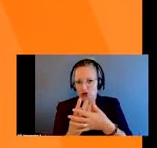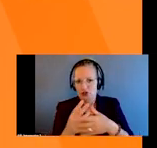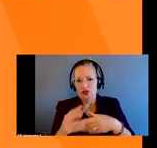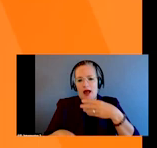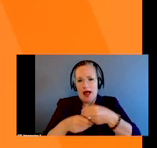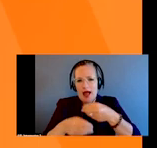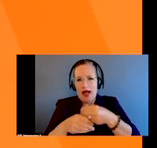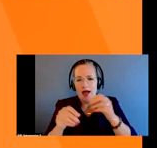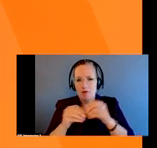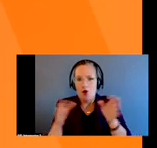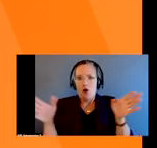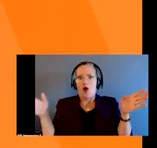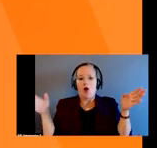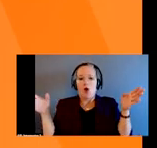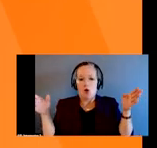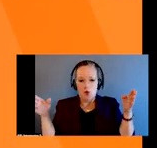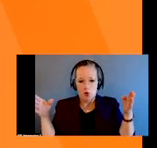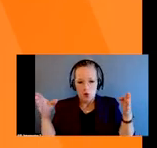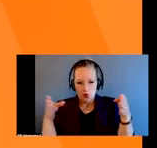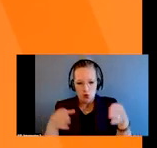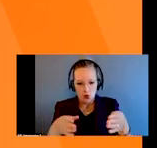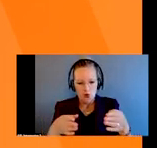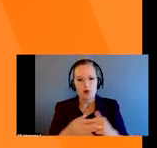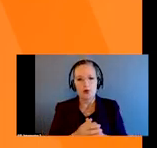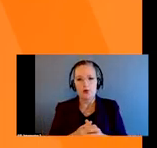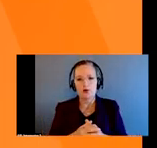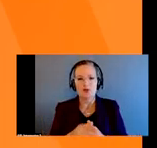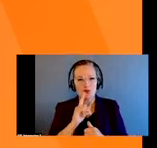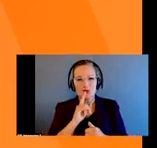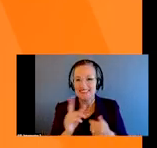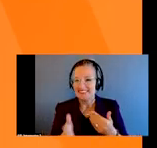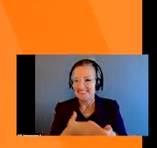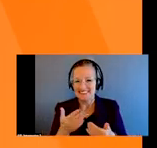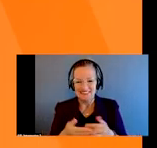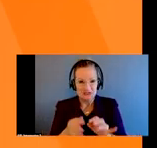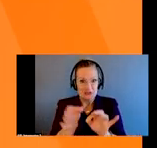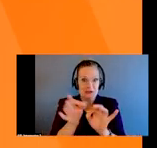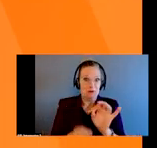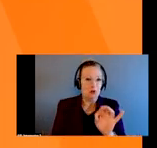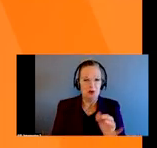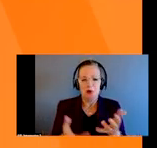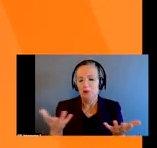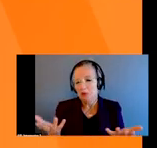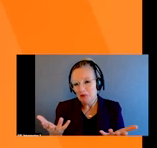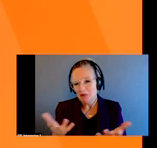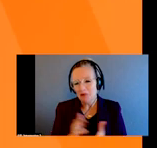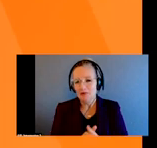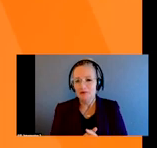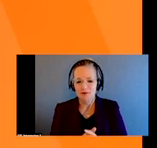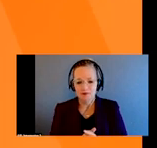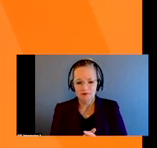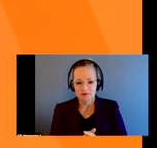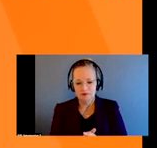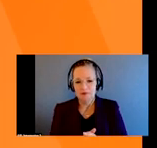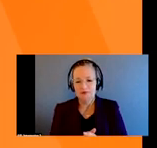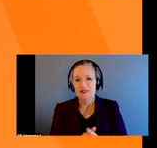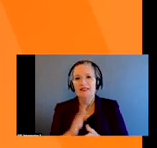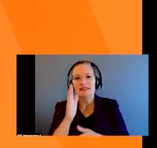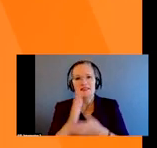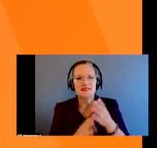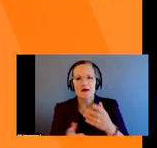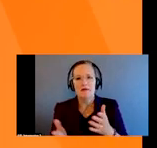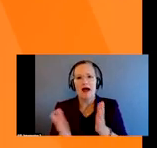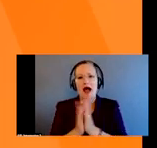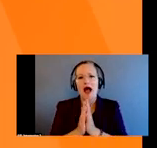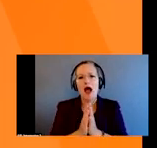within that industry. Very, very easy to do. So we always get asked the question, how do I actually reach my audience? You